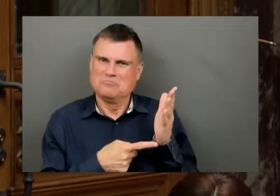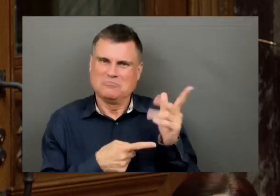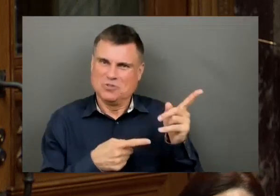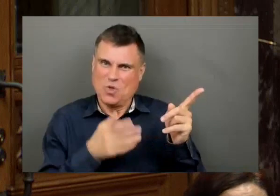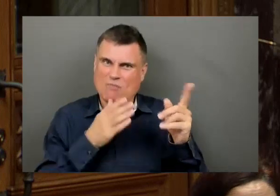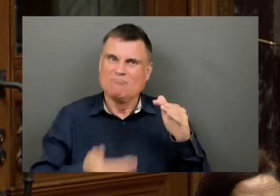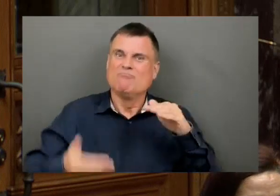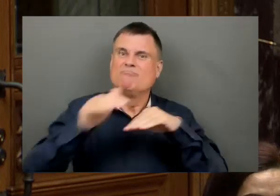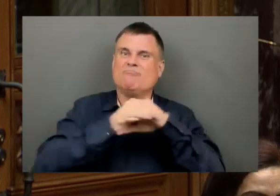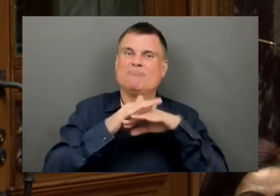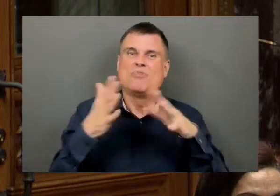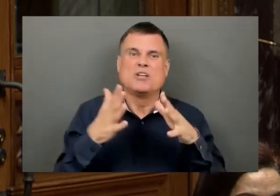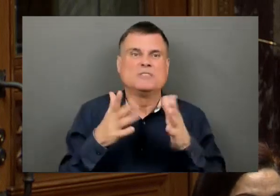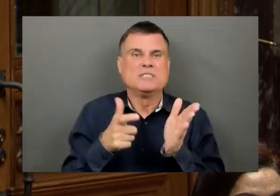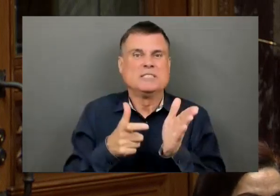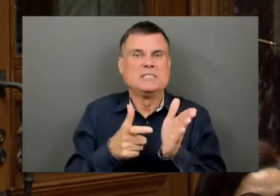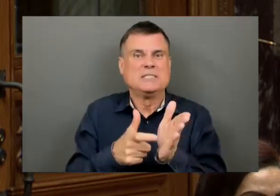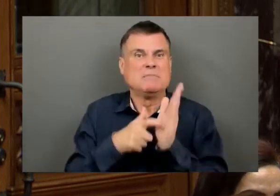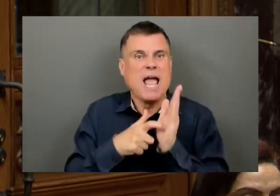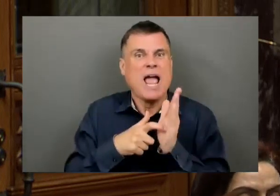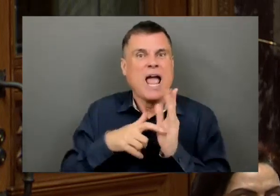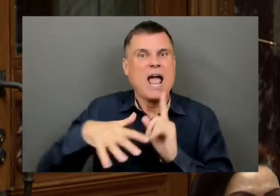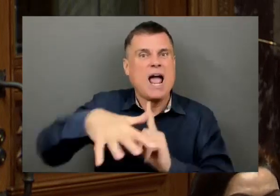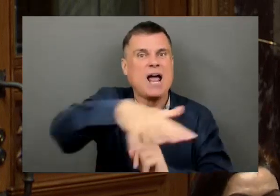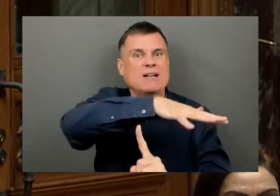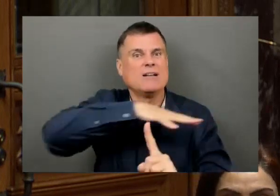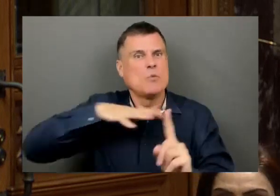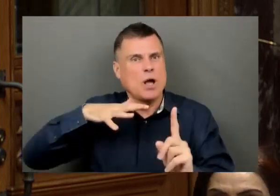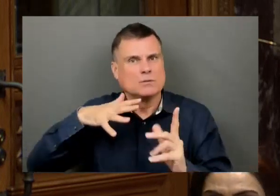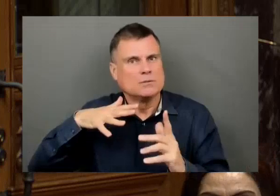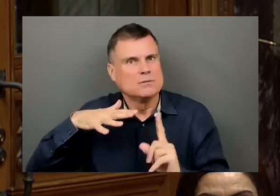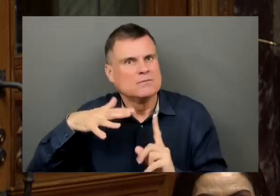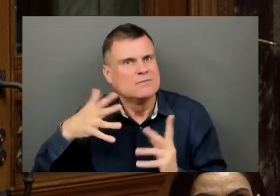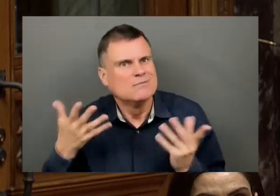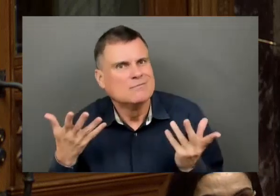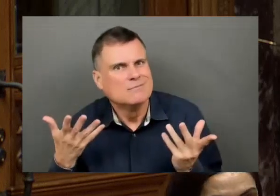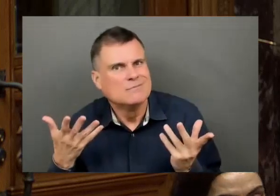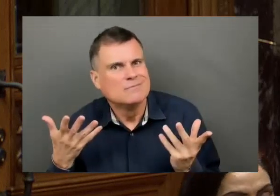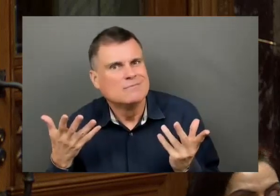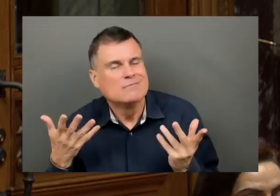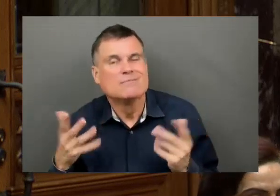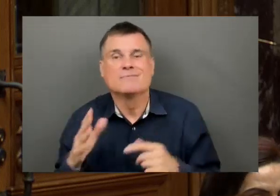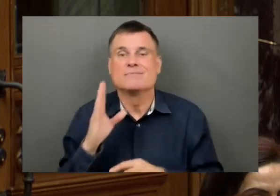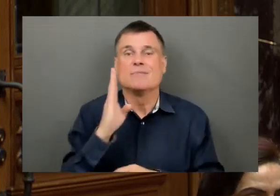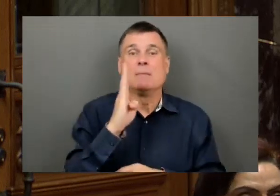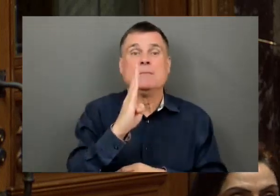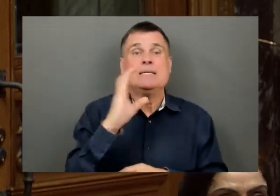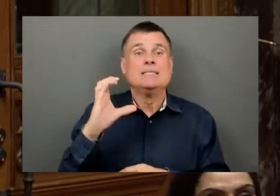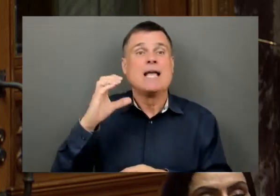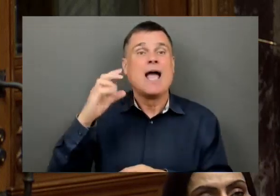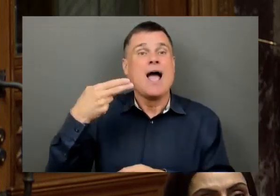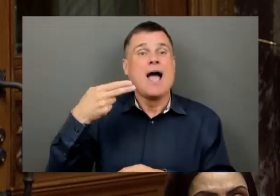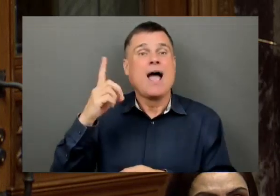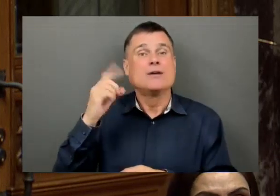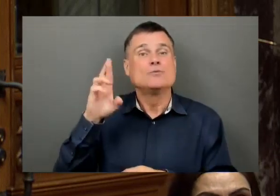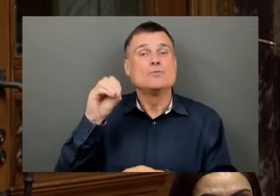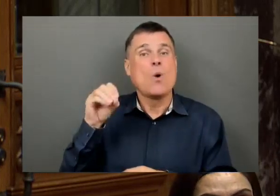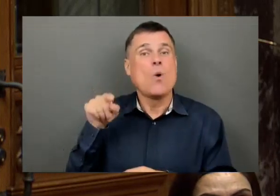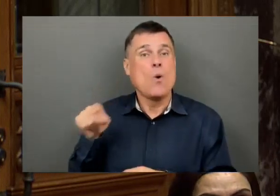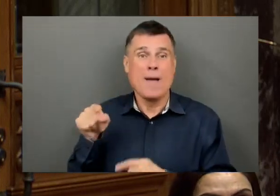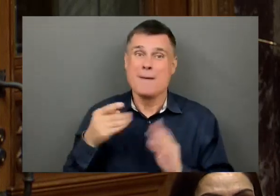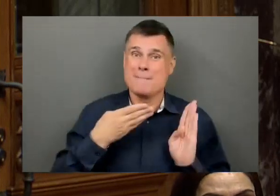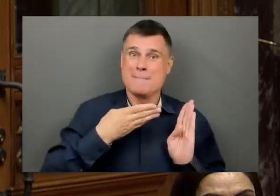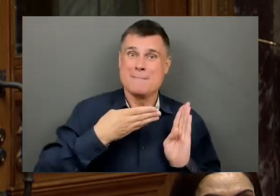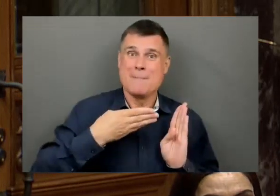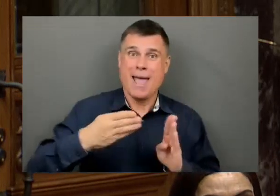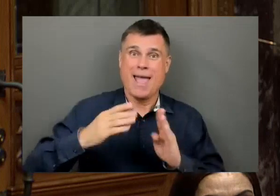government supports. BC Hydro hasn't been able to build an $8 billion dam for less than $20 billion in Site C. Now